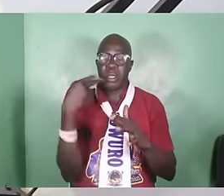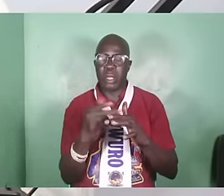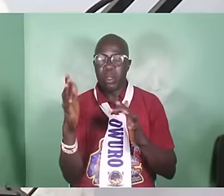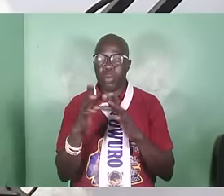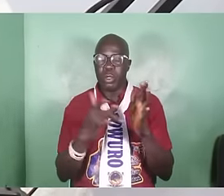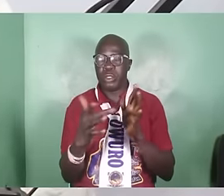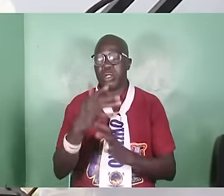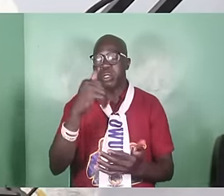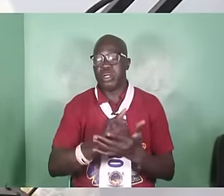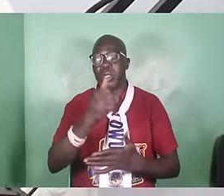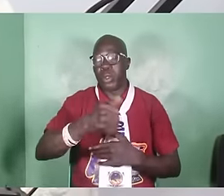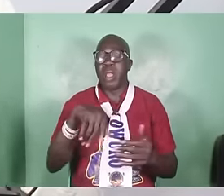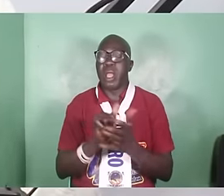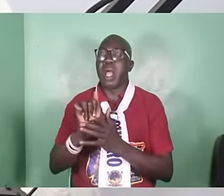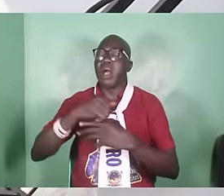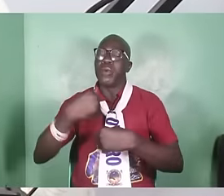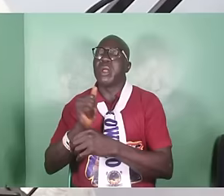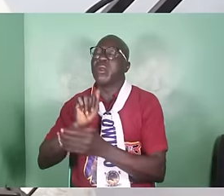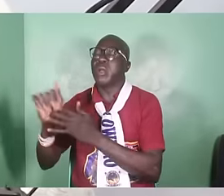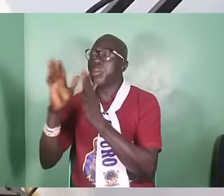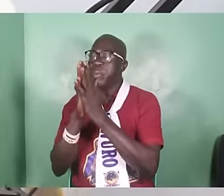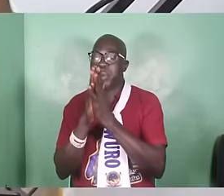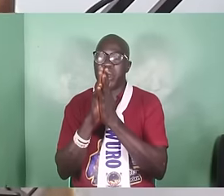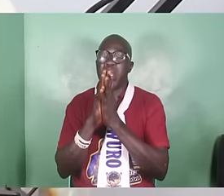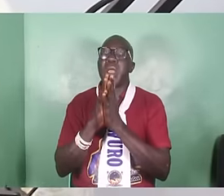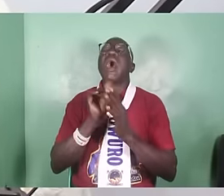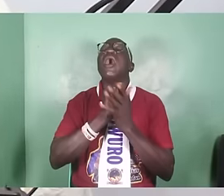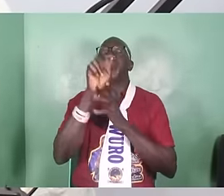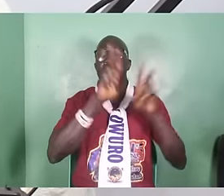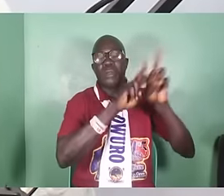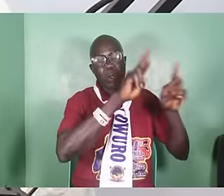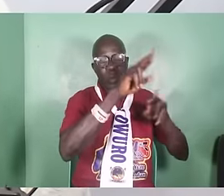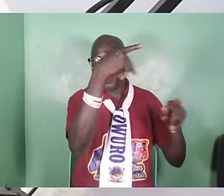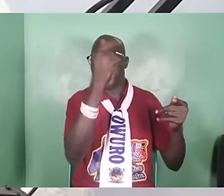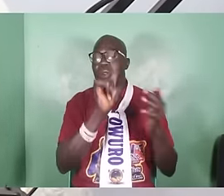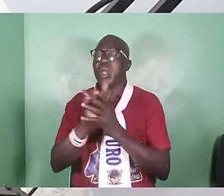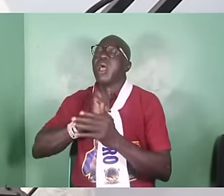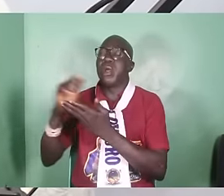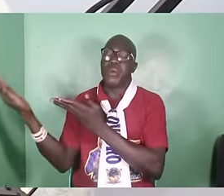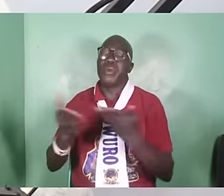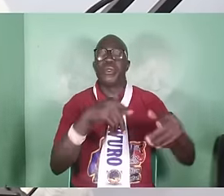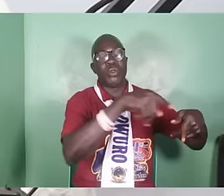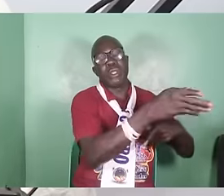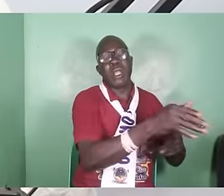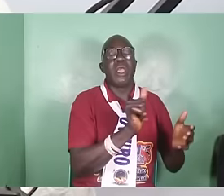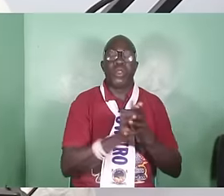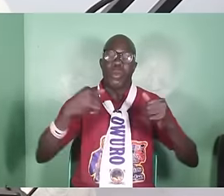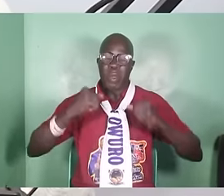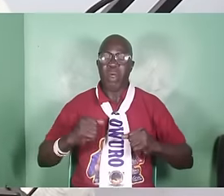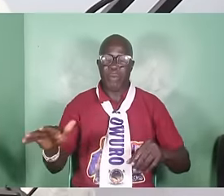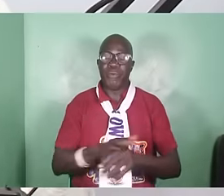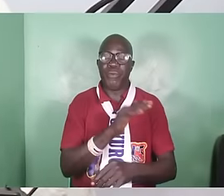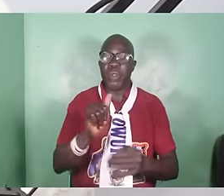name of Jesus. You will conduct tell them you are going to shape your back. They will take you there.